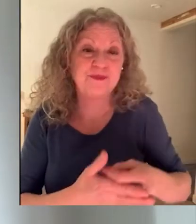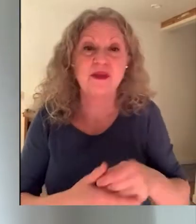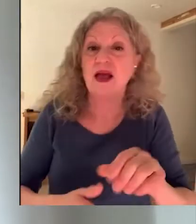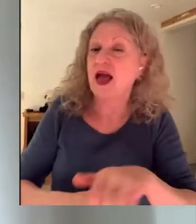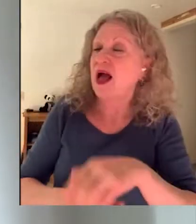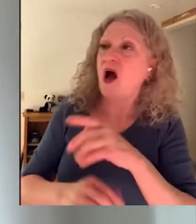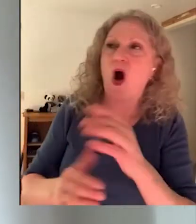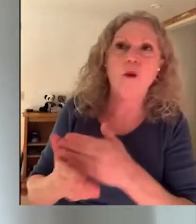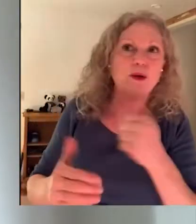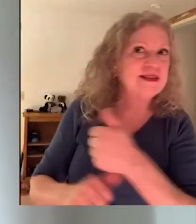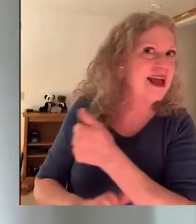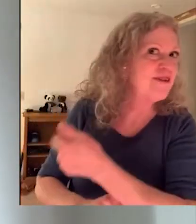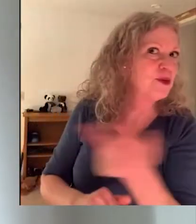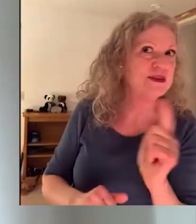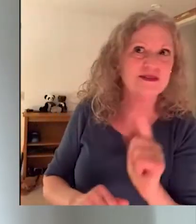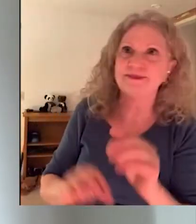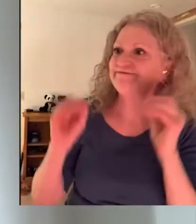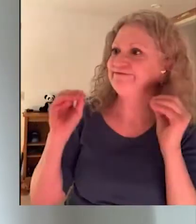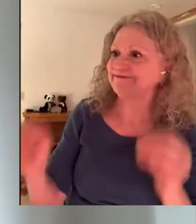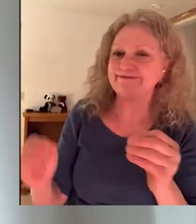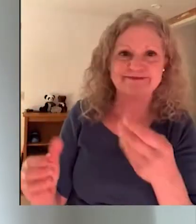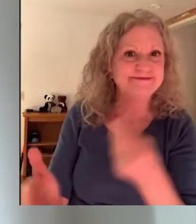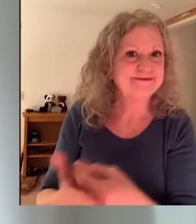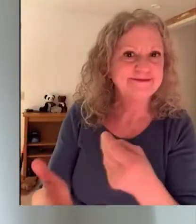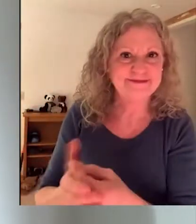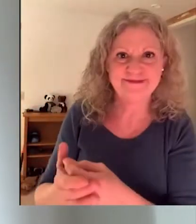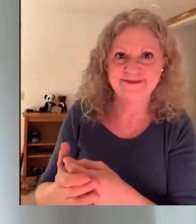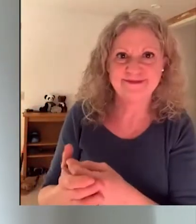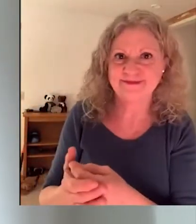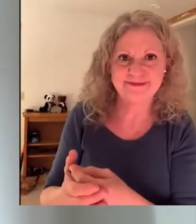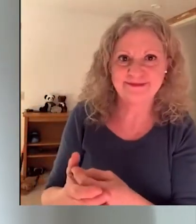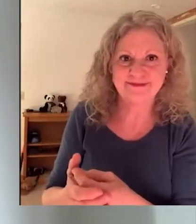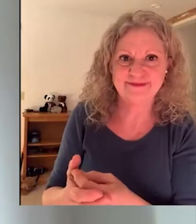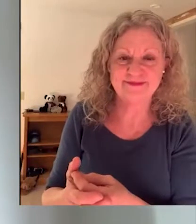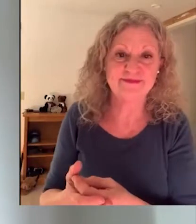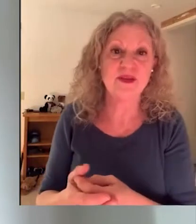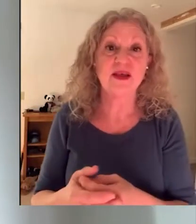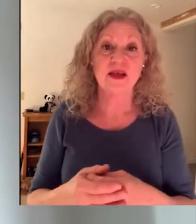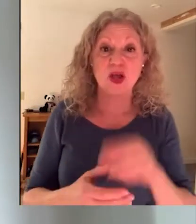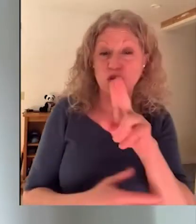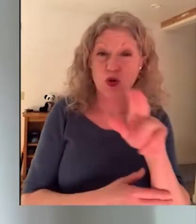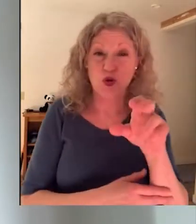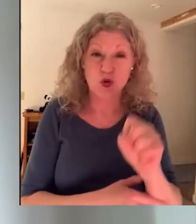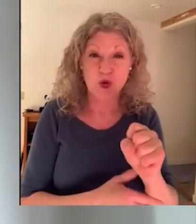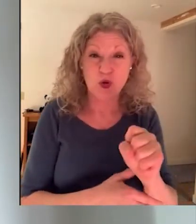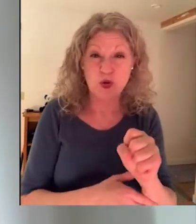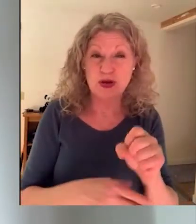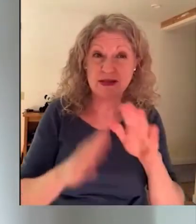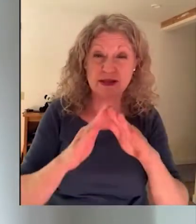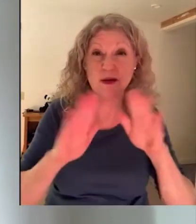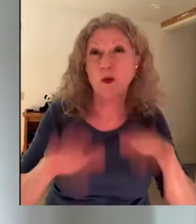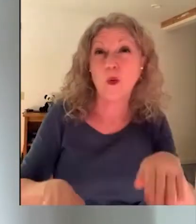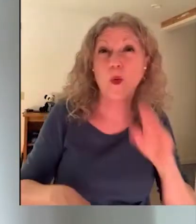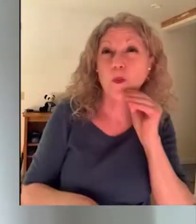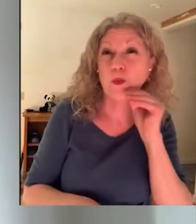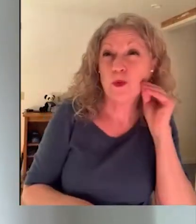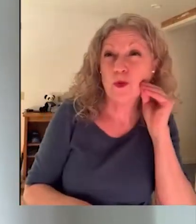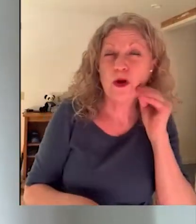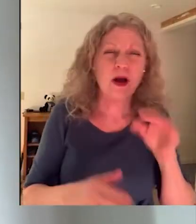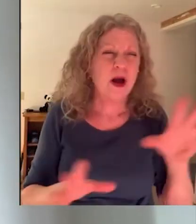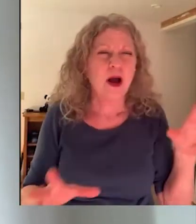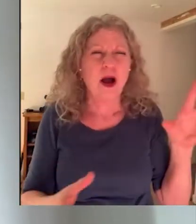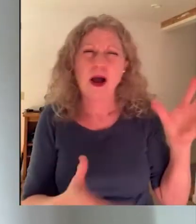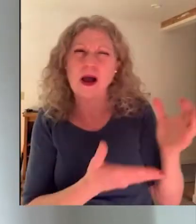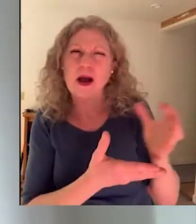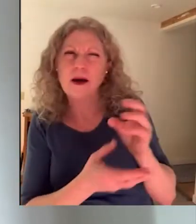nothing by the end of 2020. U.S. households accumulated around $1.6 trillion in